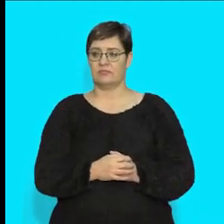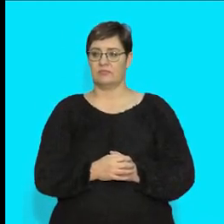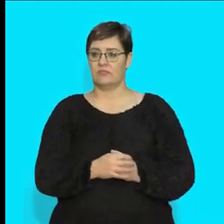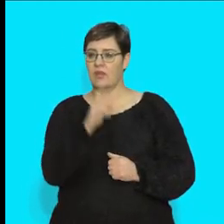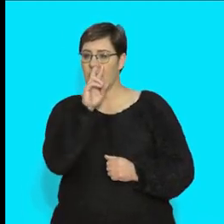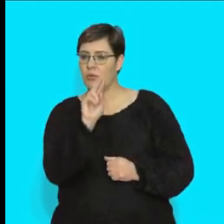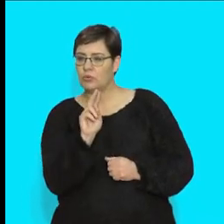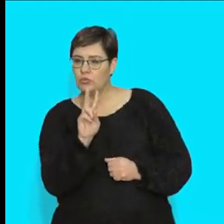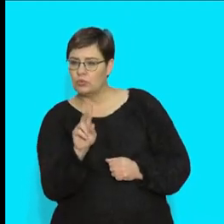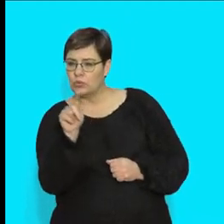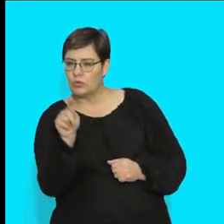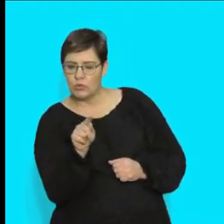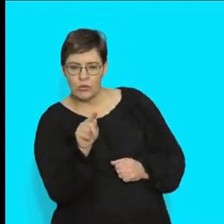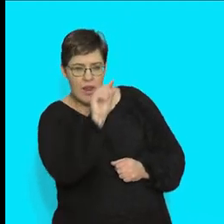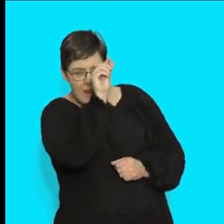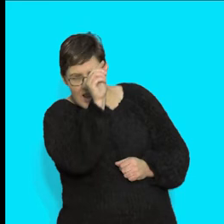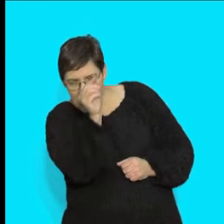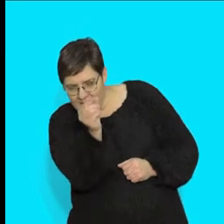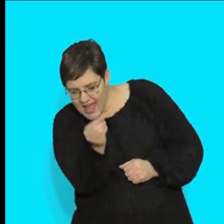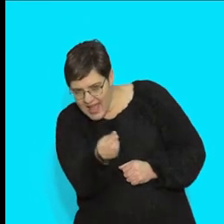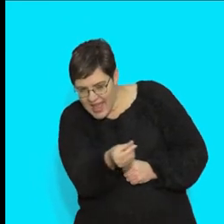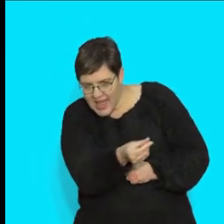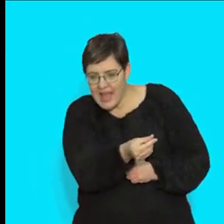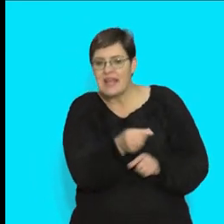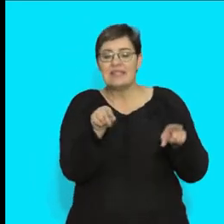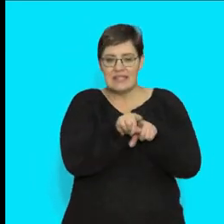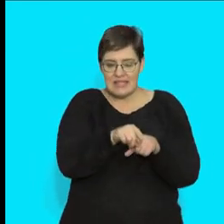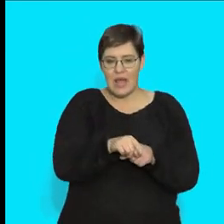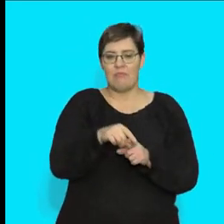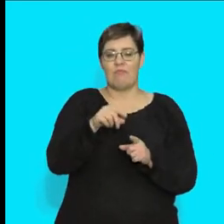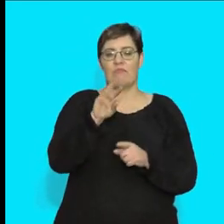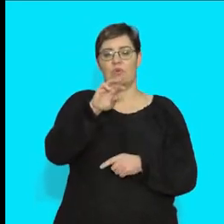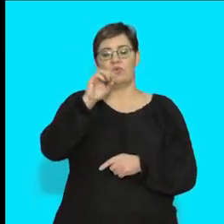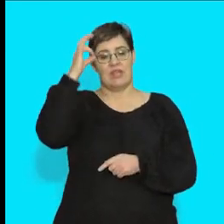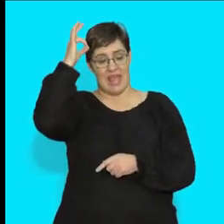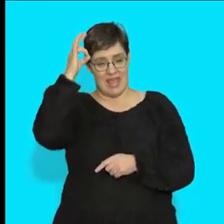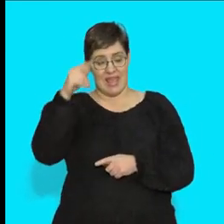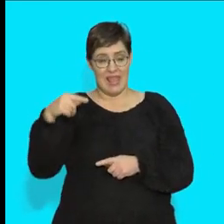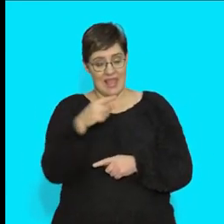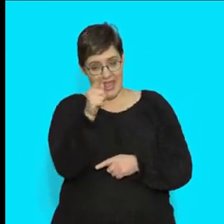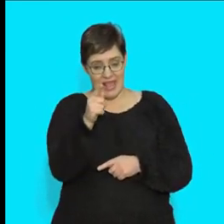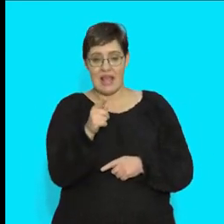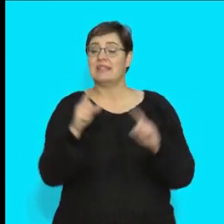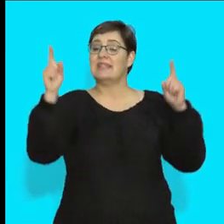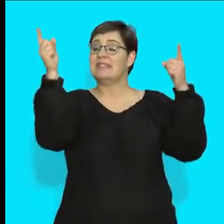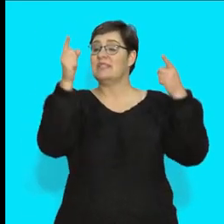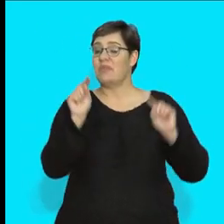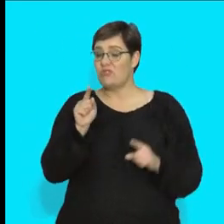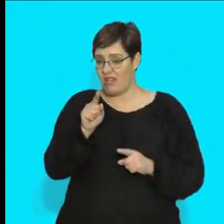say. And number 2 is the layer, the same as the root here. We know a root here